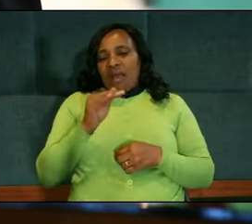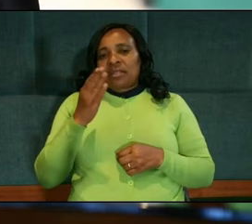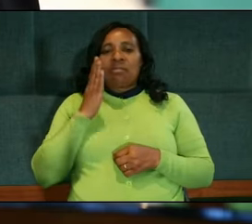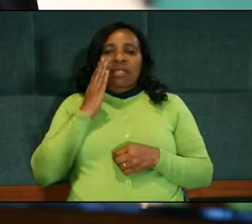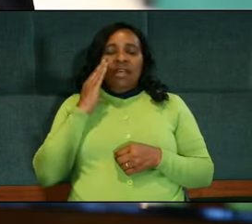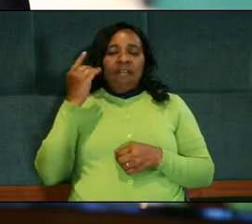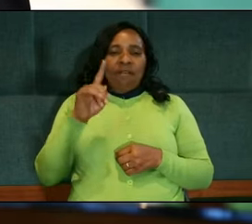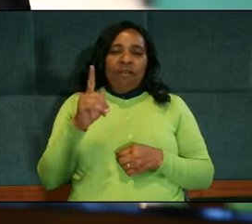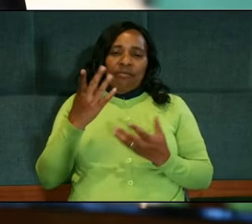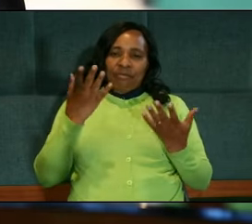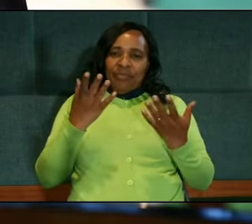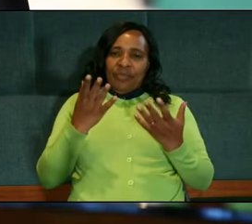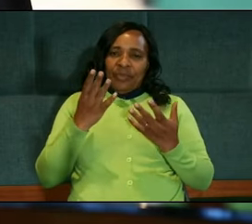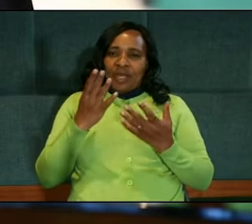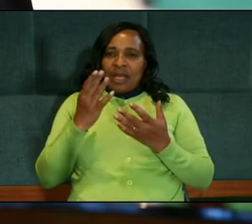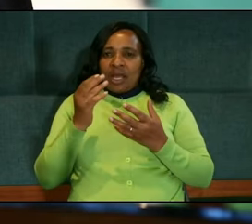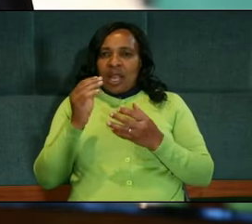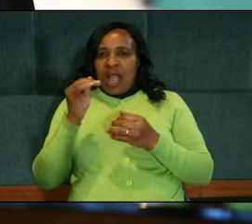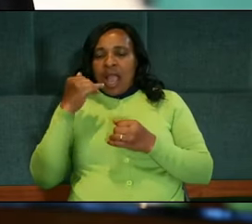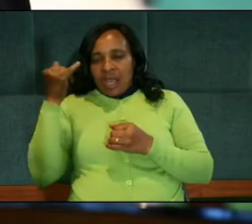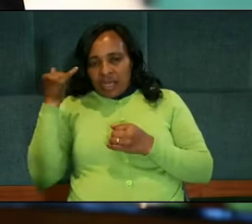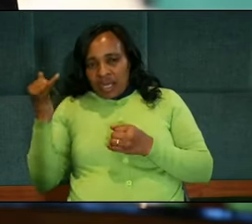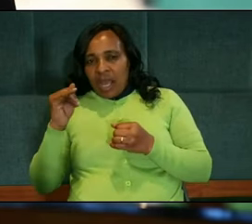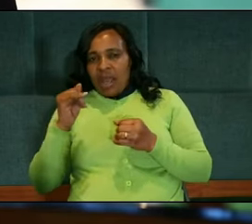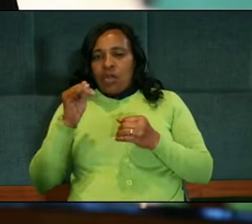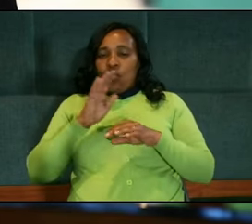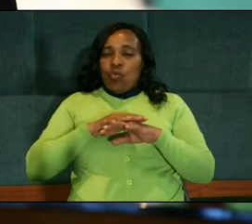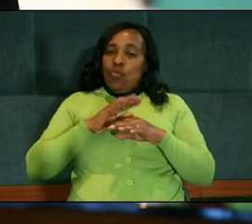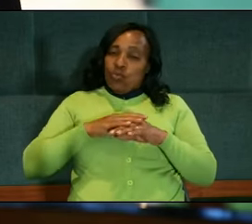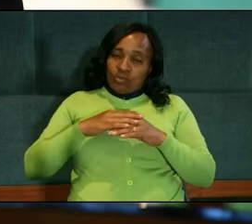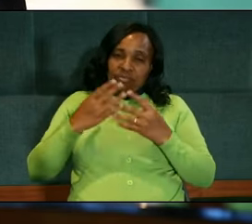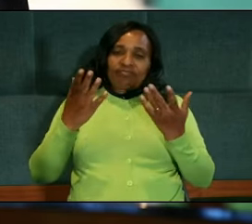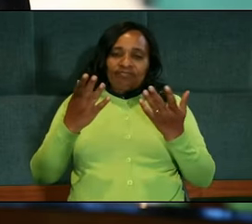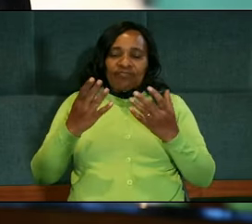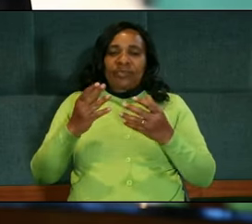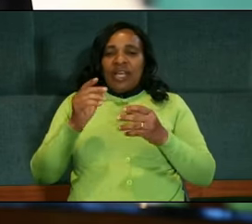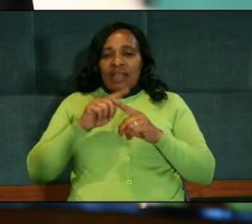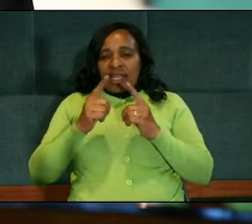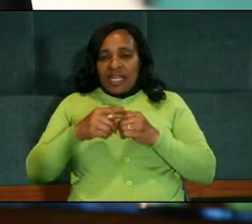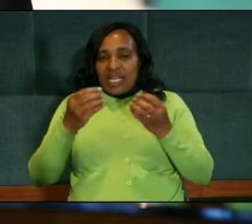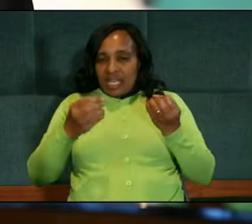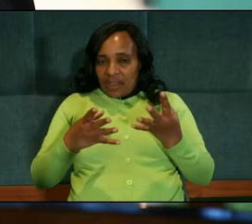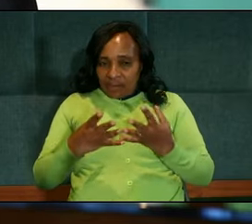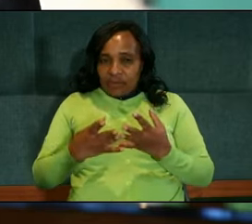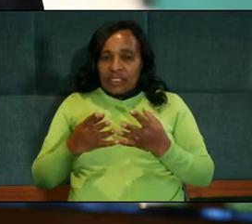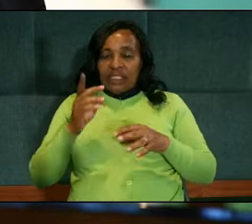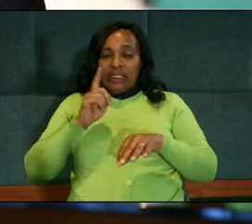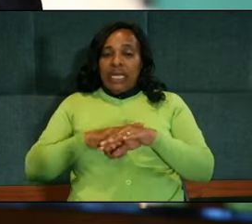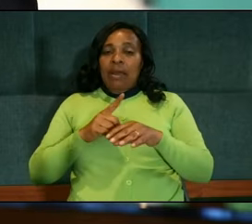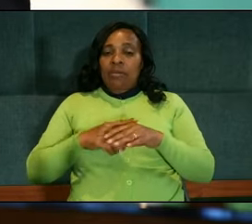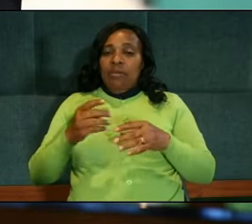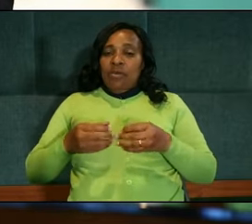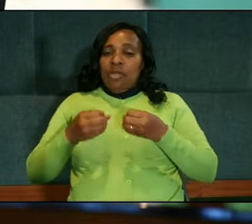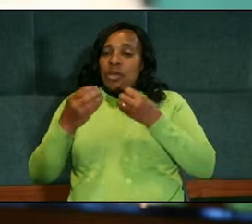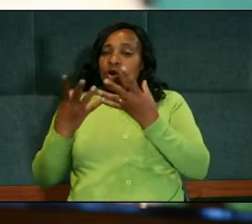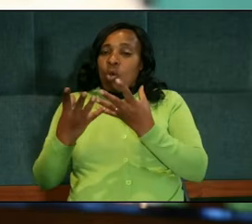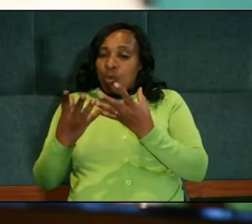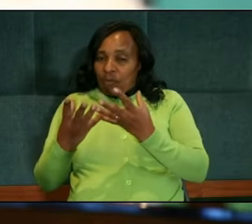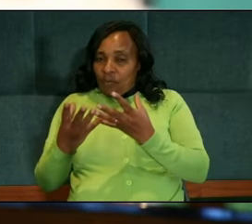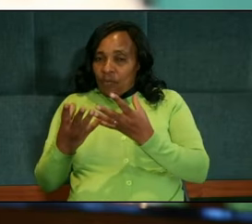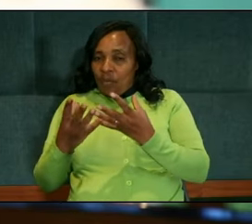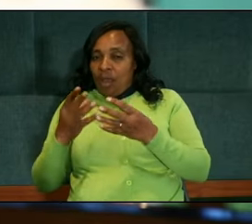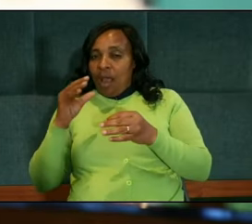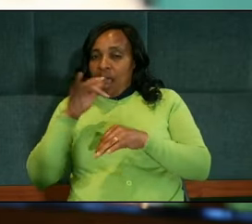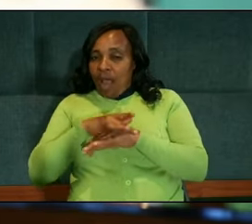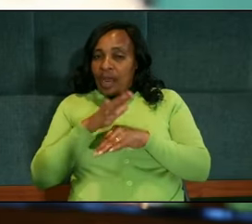for permission. That's a good idea, Auntie said. When she gives permission, be ready to go early on Saturday morning